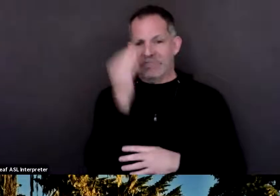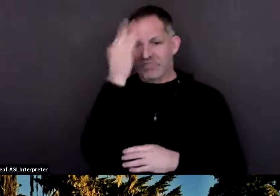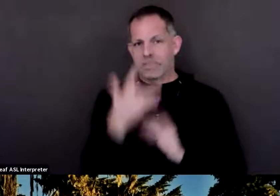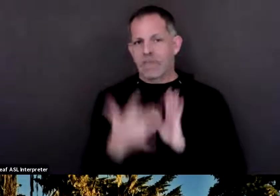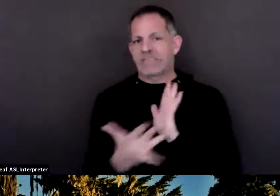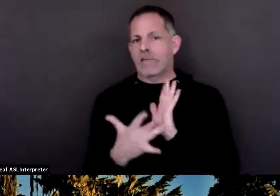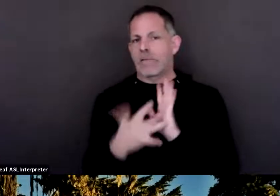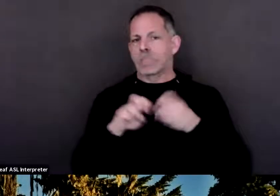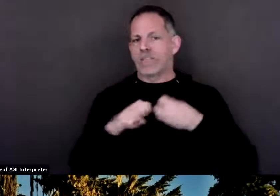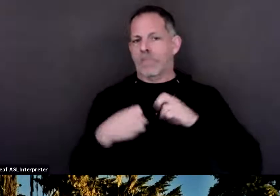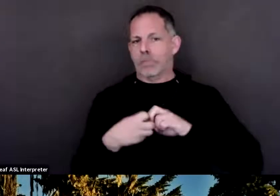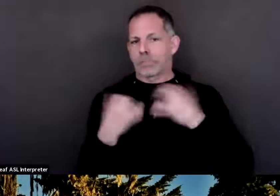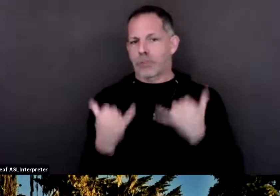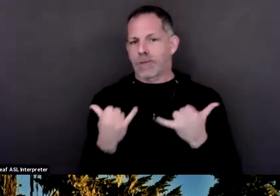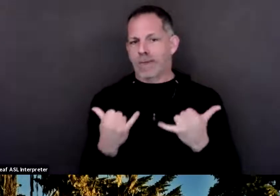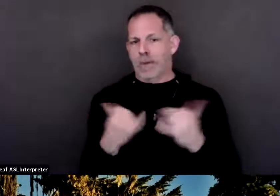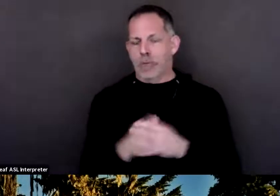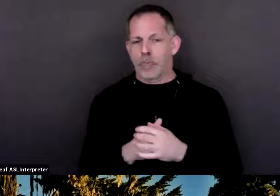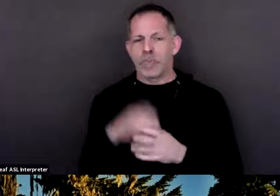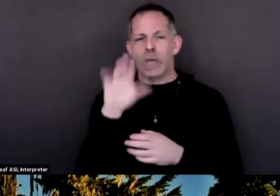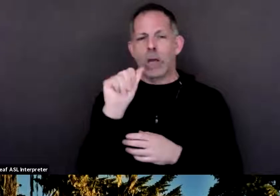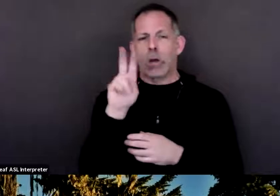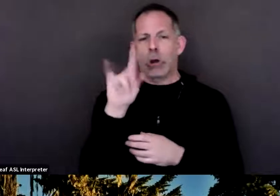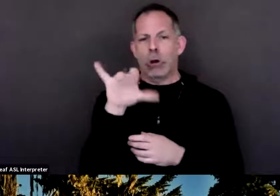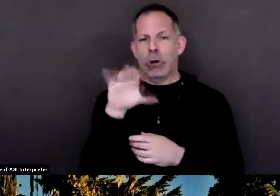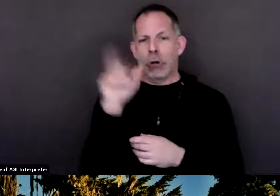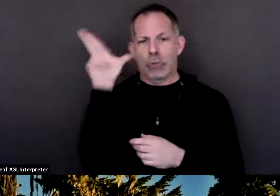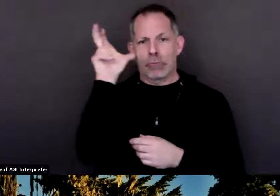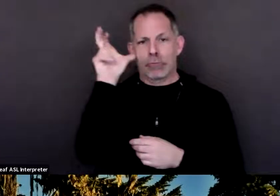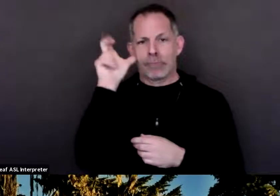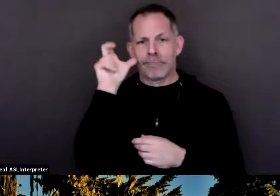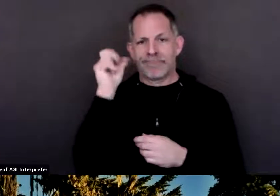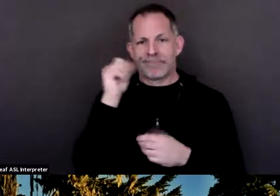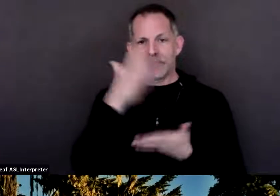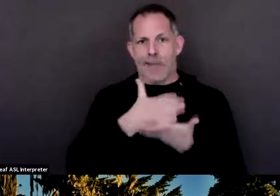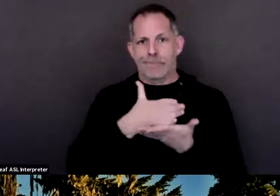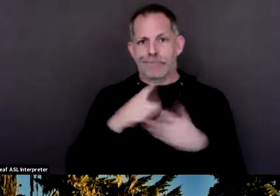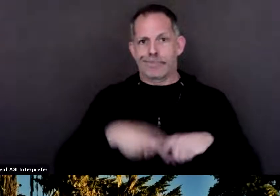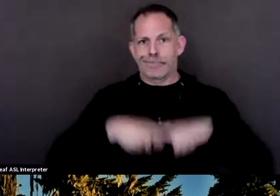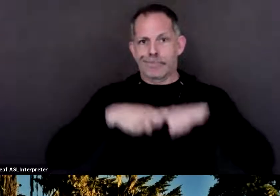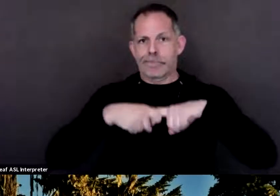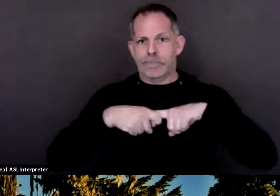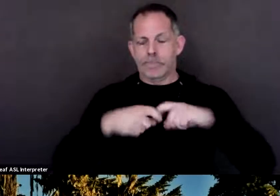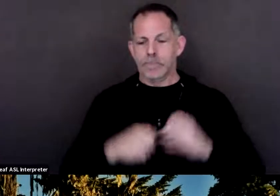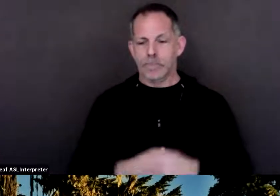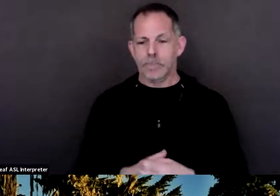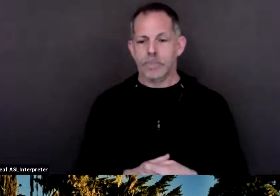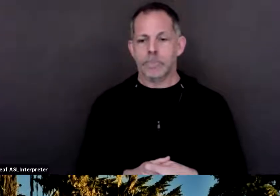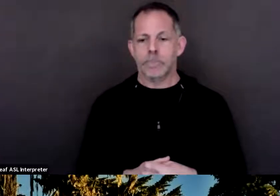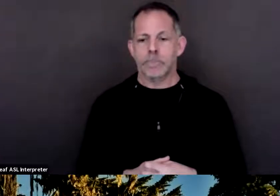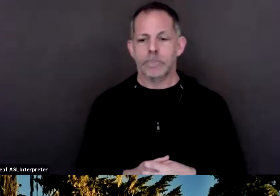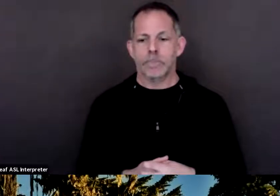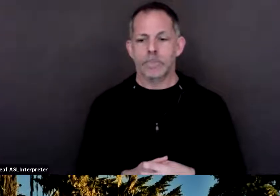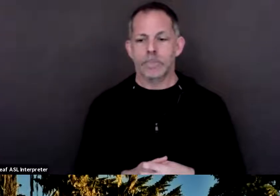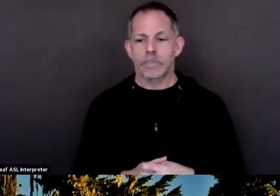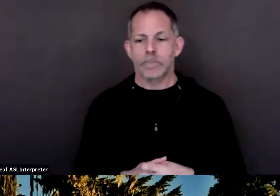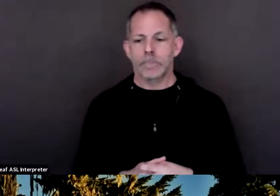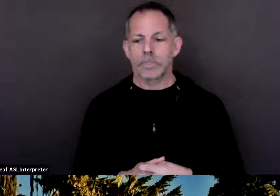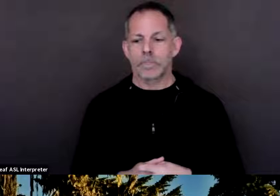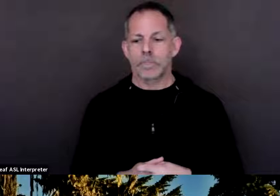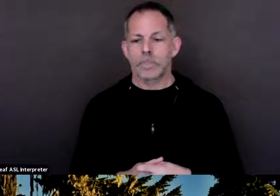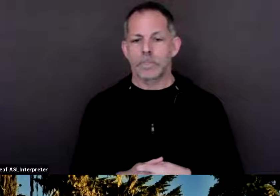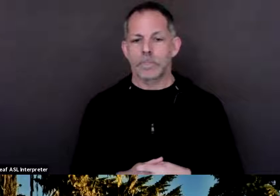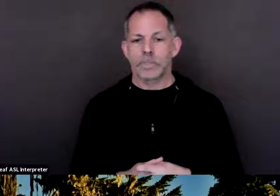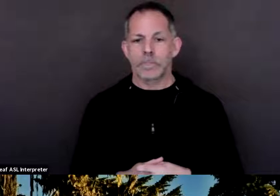phasing. The last thing I just want to reiterate as well, we We know that there are a lot of folks who want to get